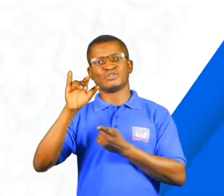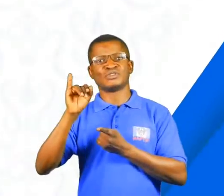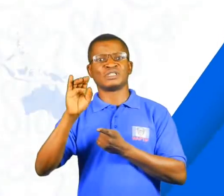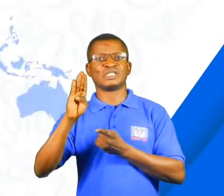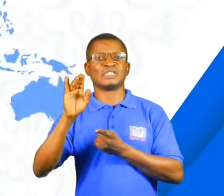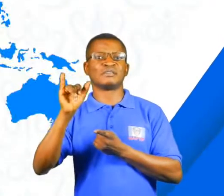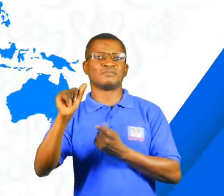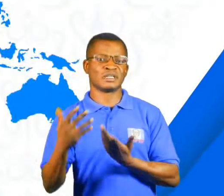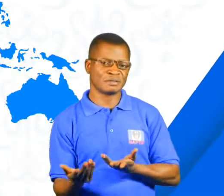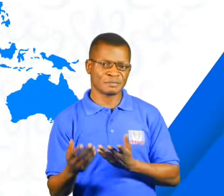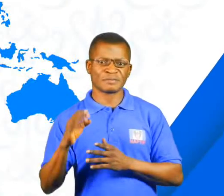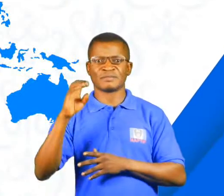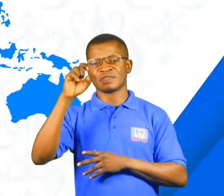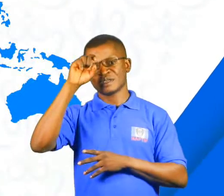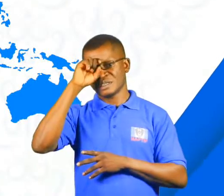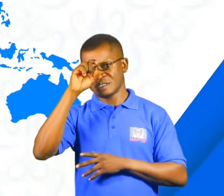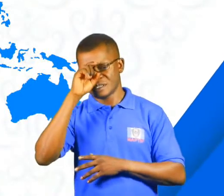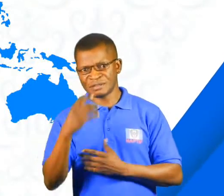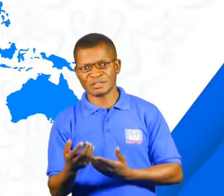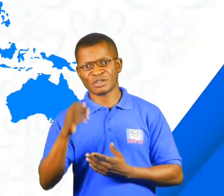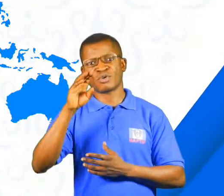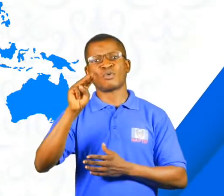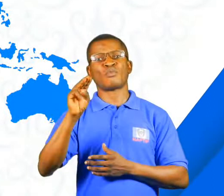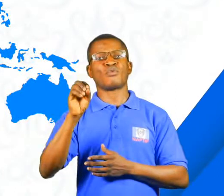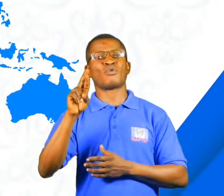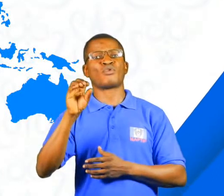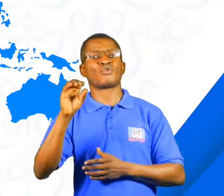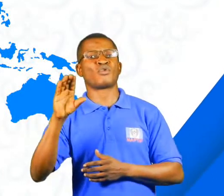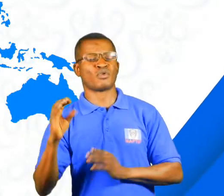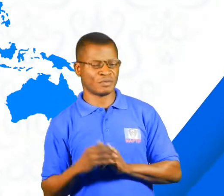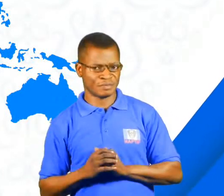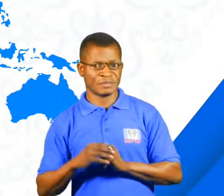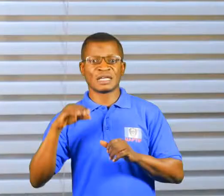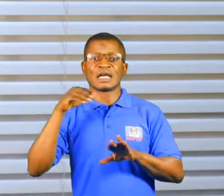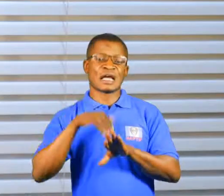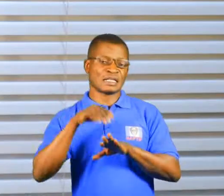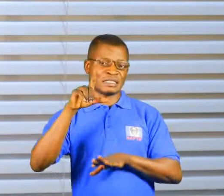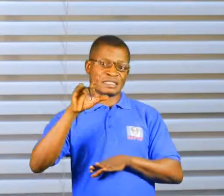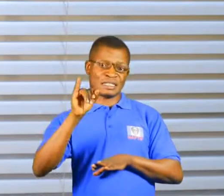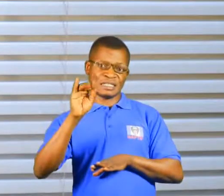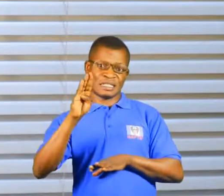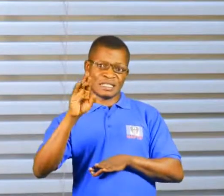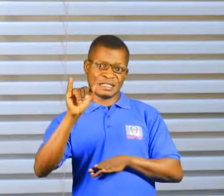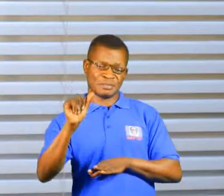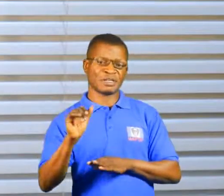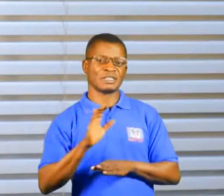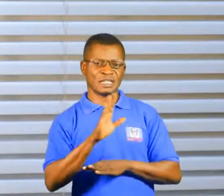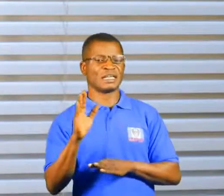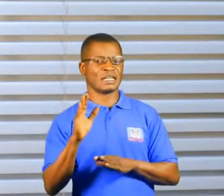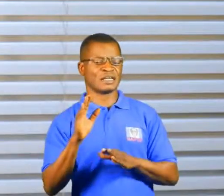to Libya, Egypt, and Morocco. Now, for Libya, Libya has